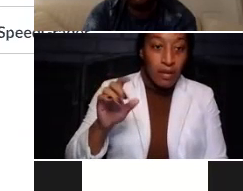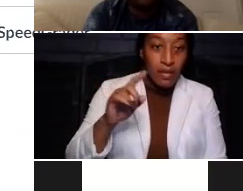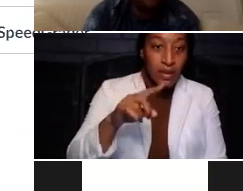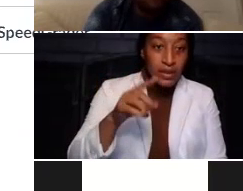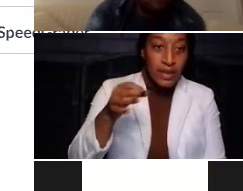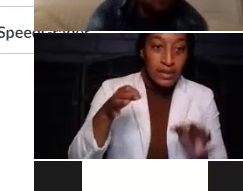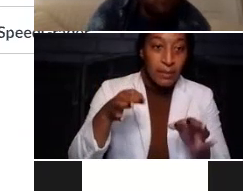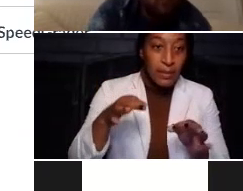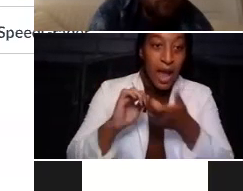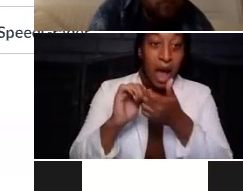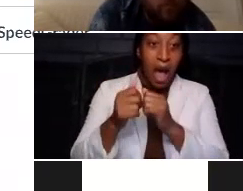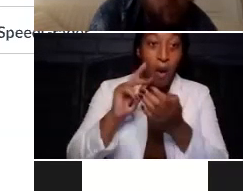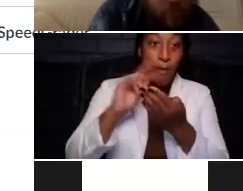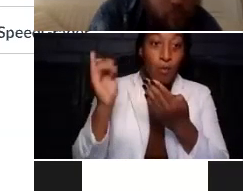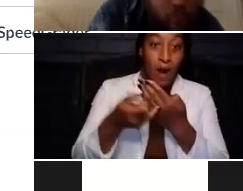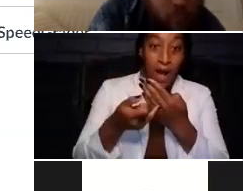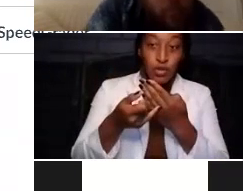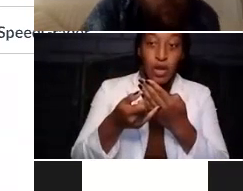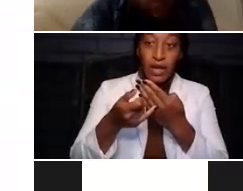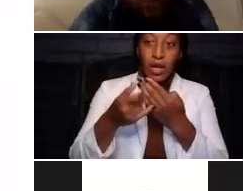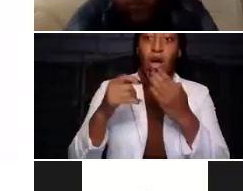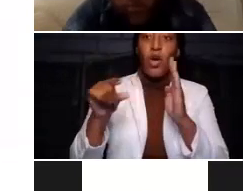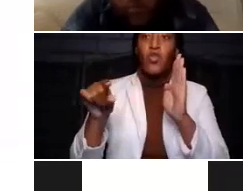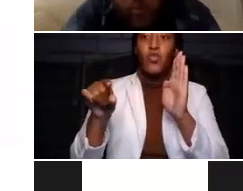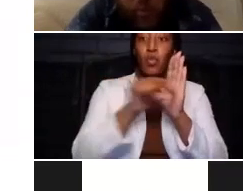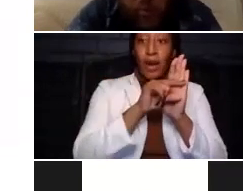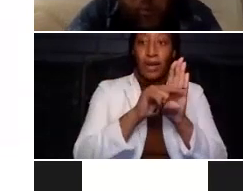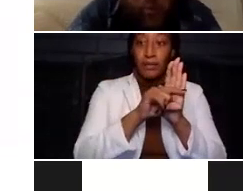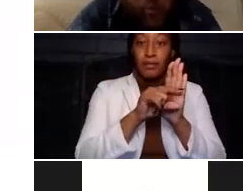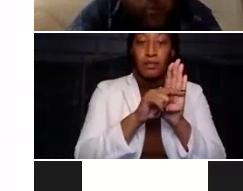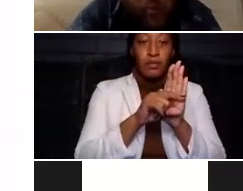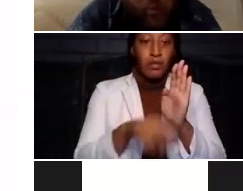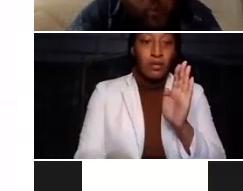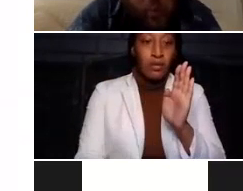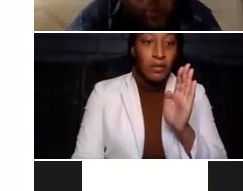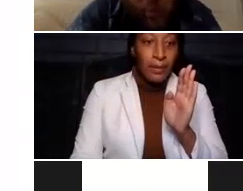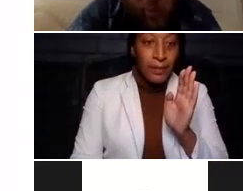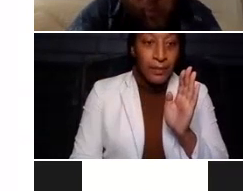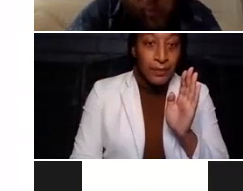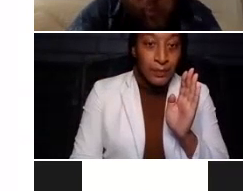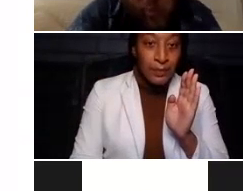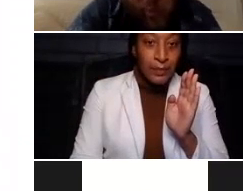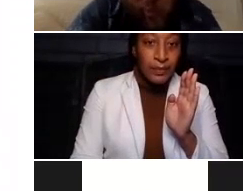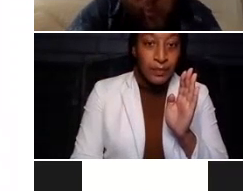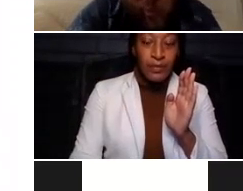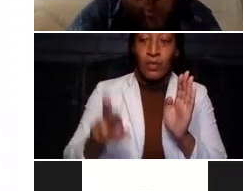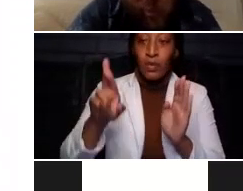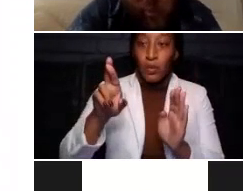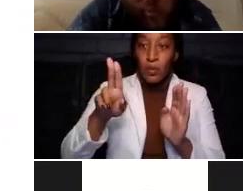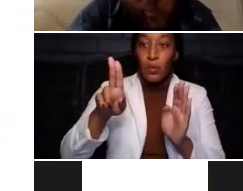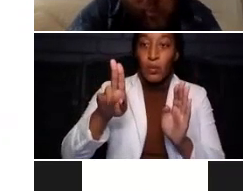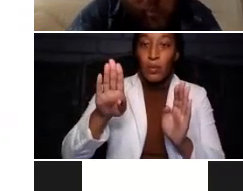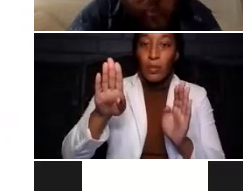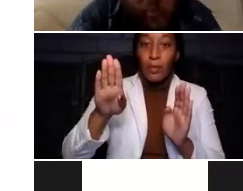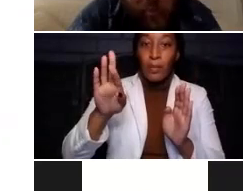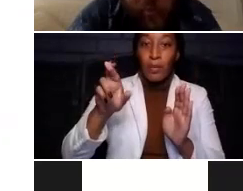be scored. Okay, and this one says lecture, But when